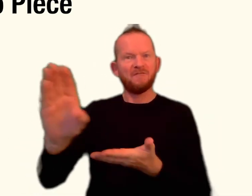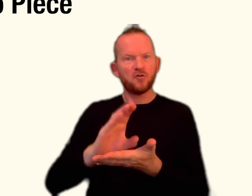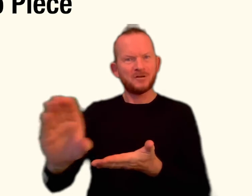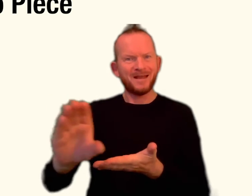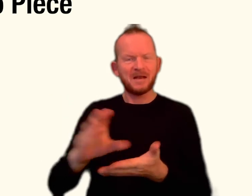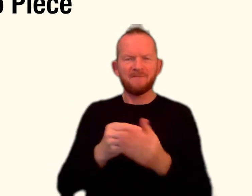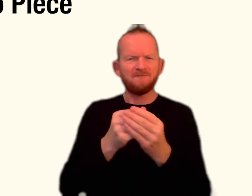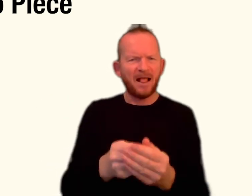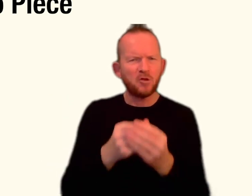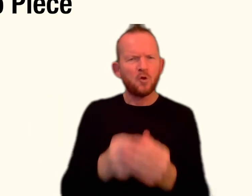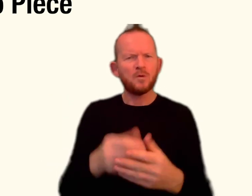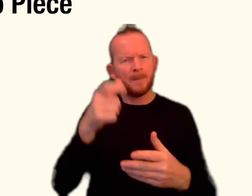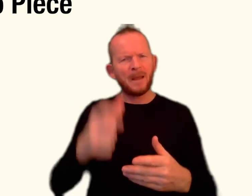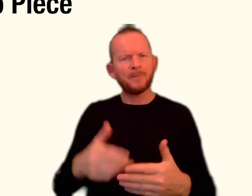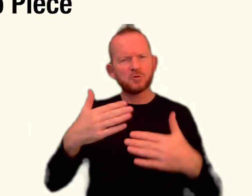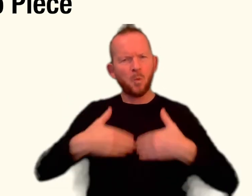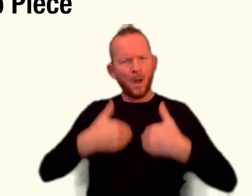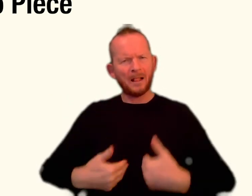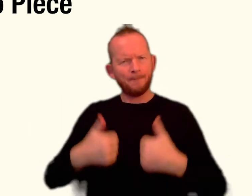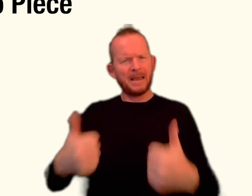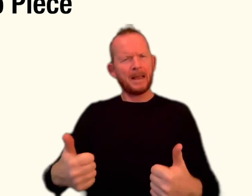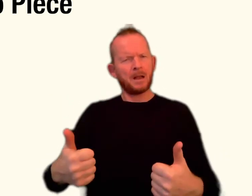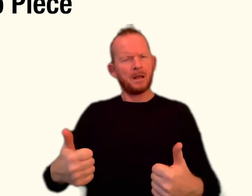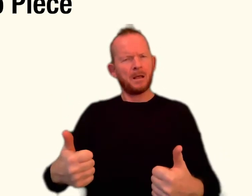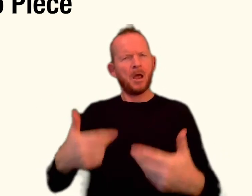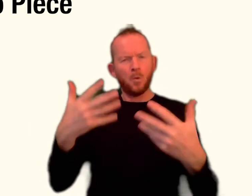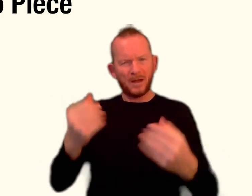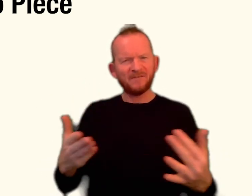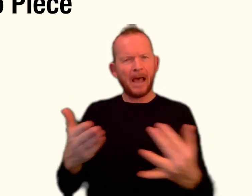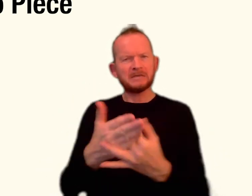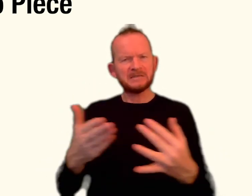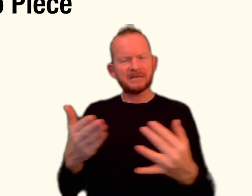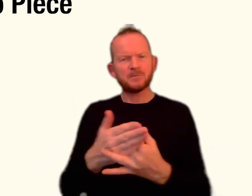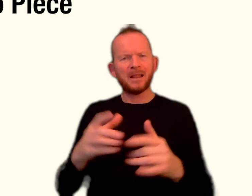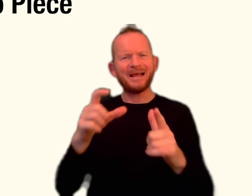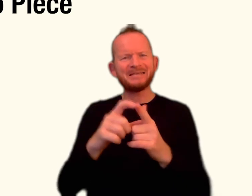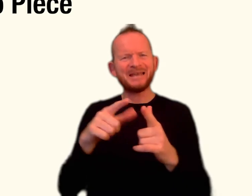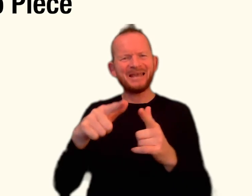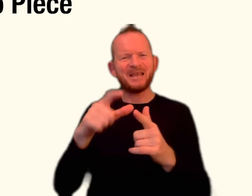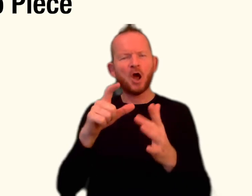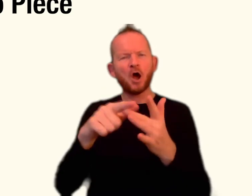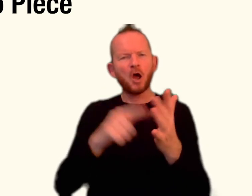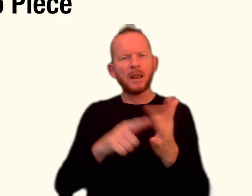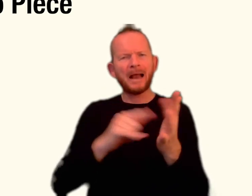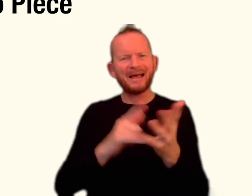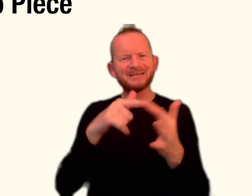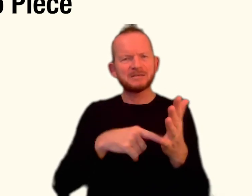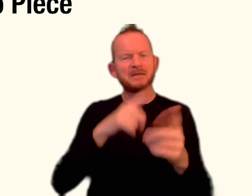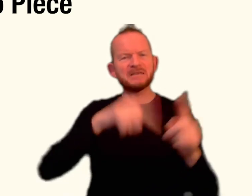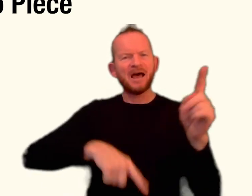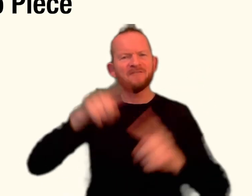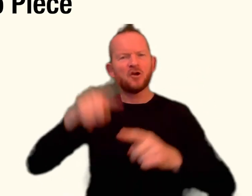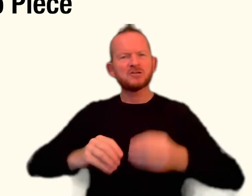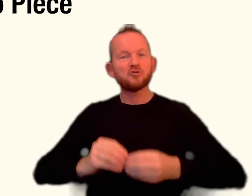and pupils' well-being. My ideal school would have an accessible, decolonised, diverse, creative curriculum that